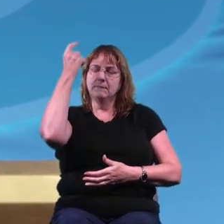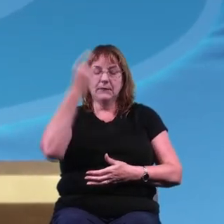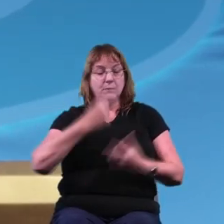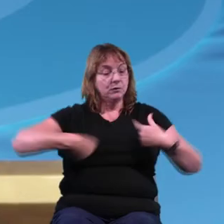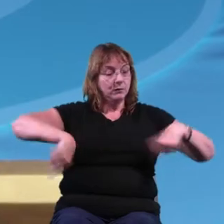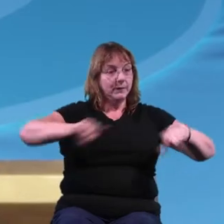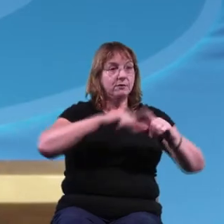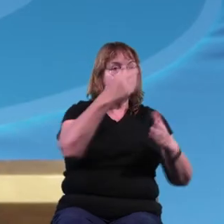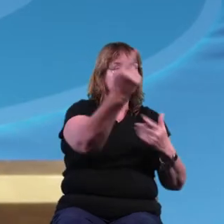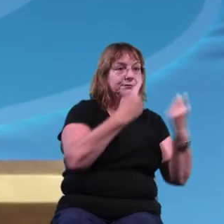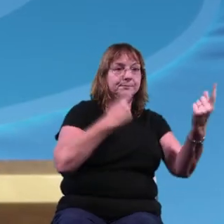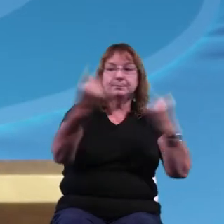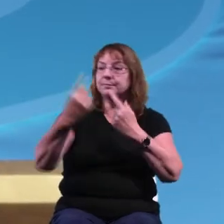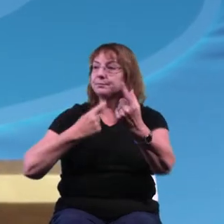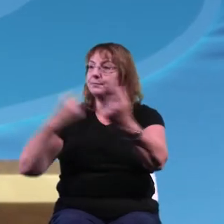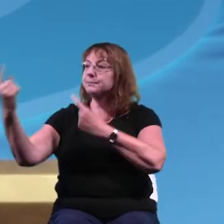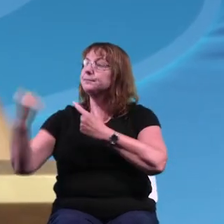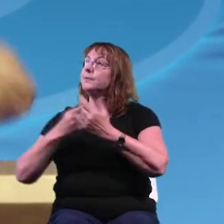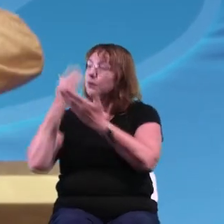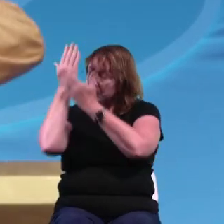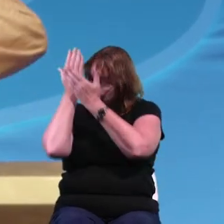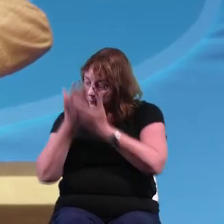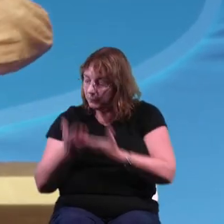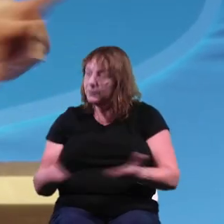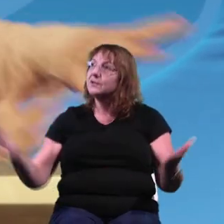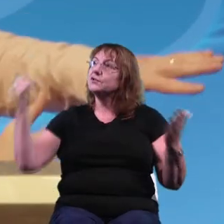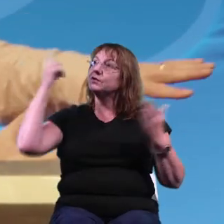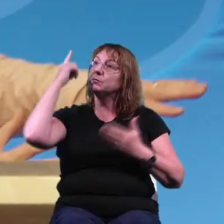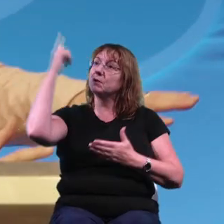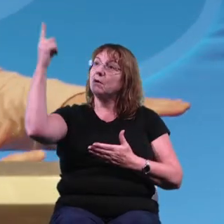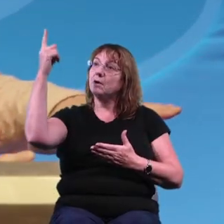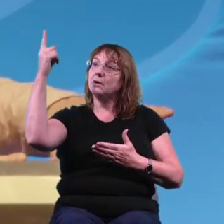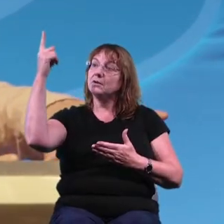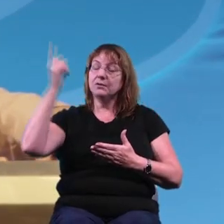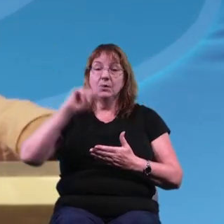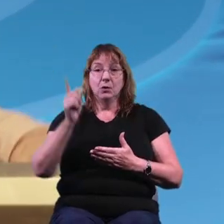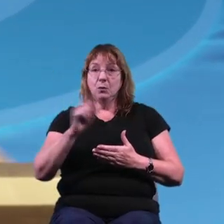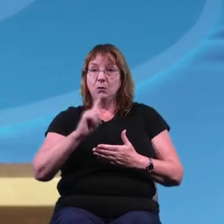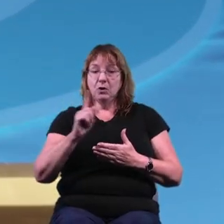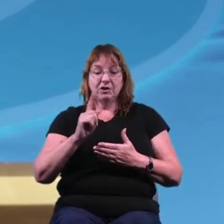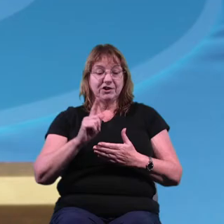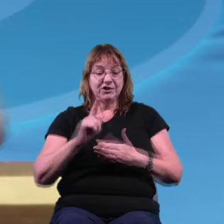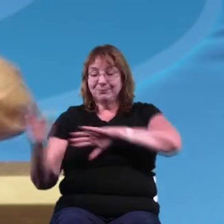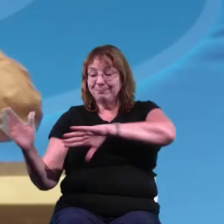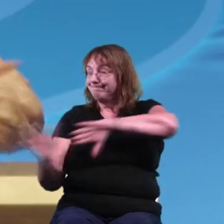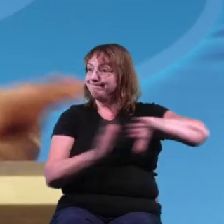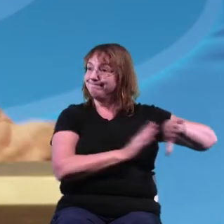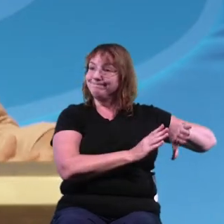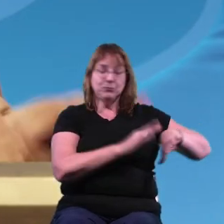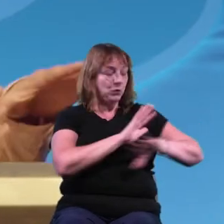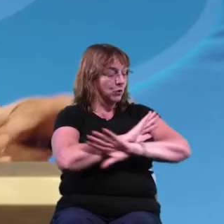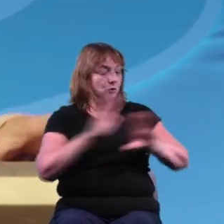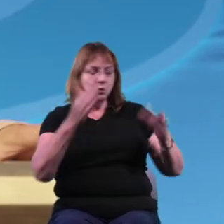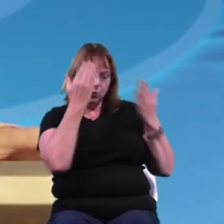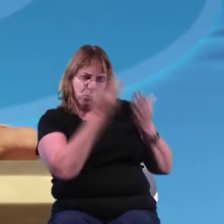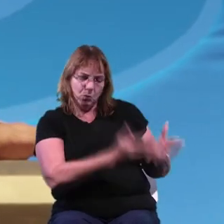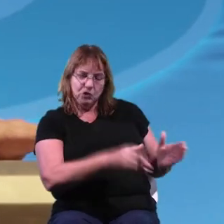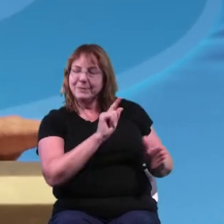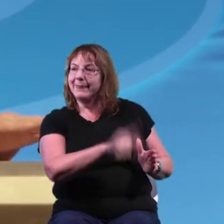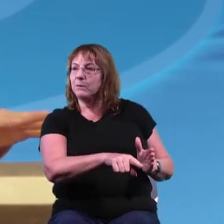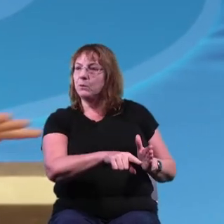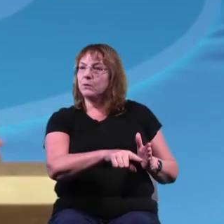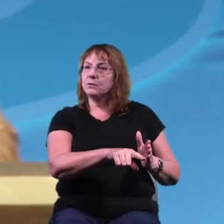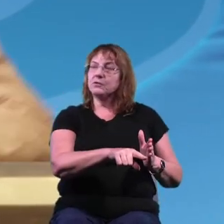together and we worship God. What is it that you're not going to be worshiping? What is it that matters most to